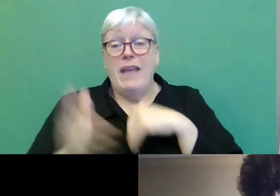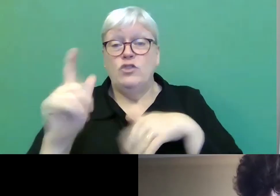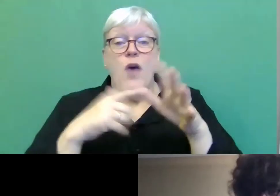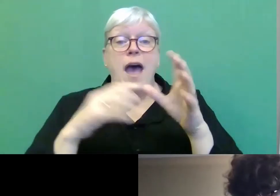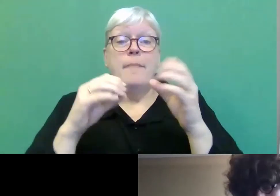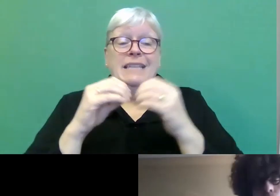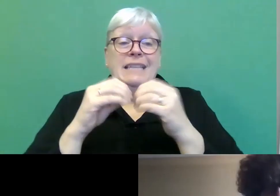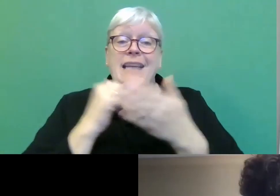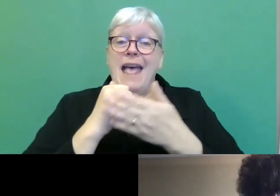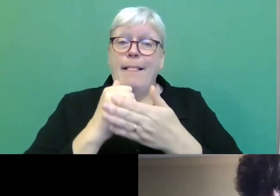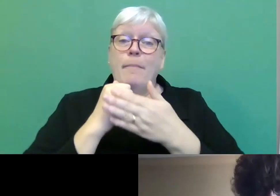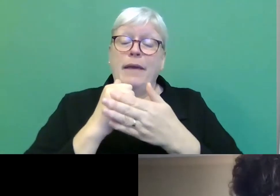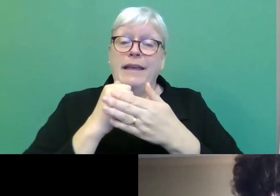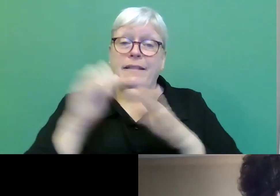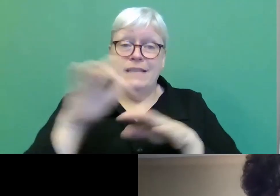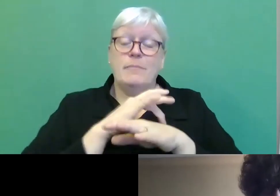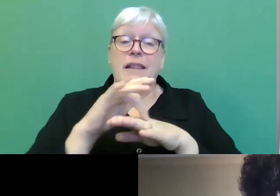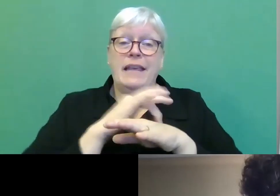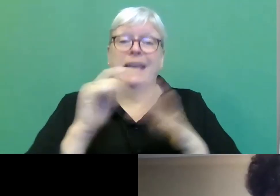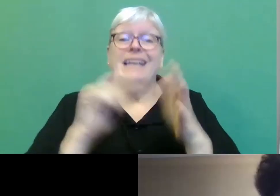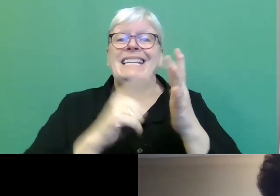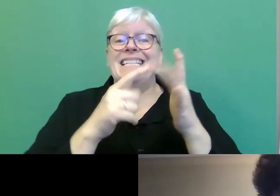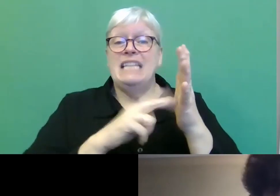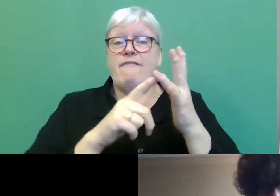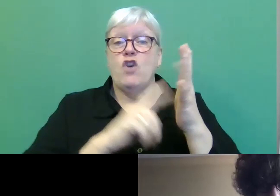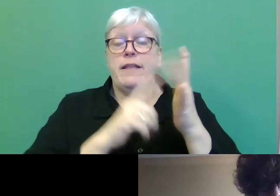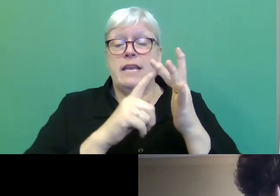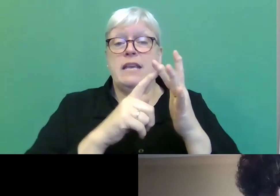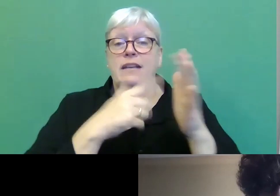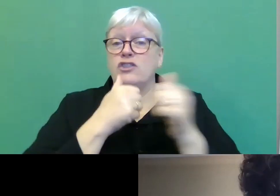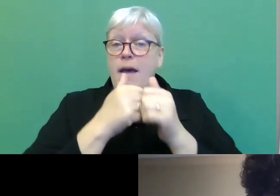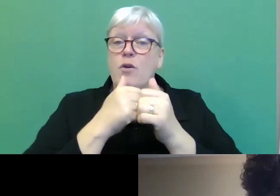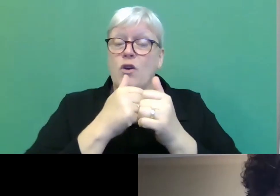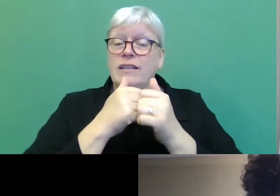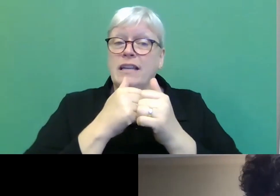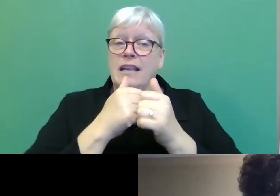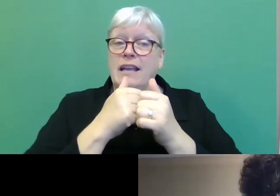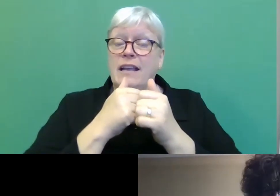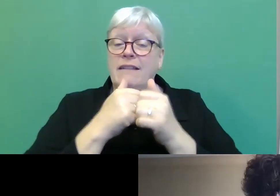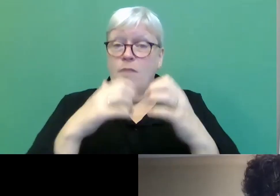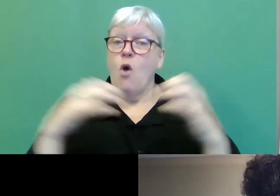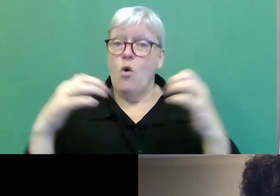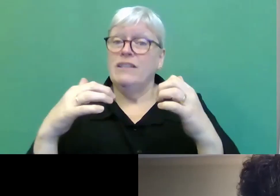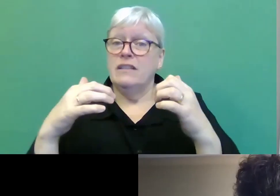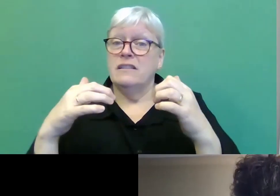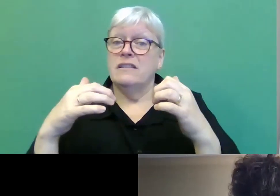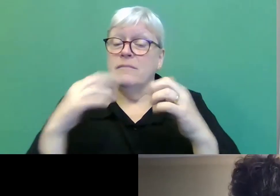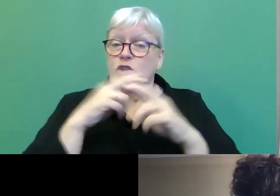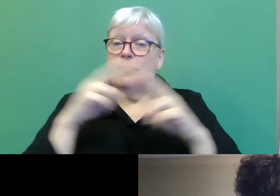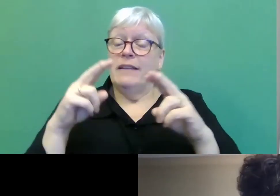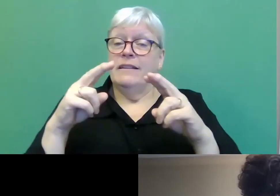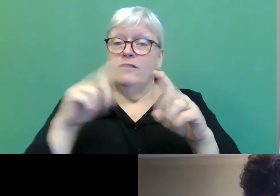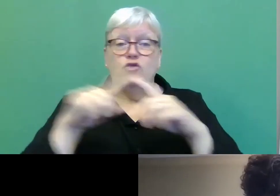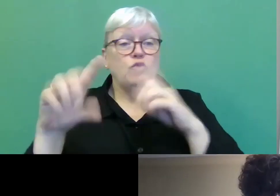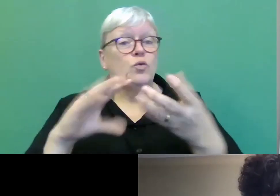Tivoli Theatre, just sort of supporting it from an Oidiki perspective, and trying to create some, you know, positive energy around it.